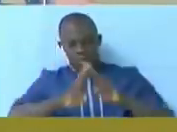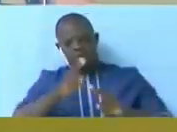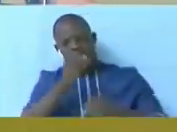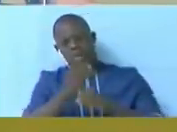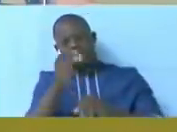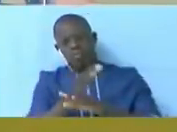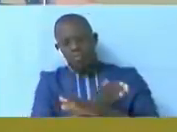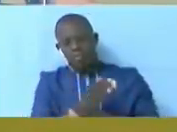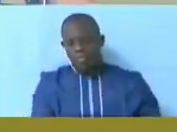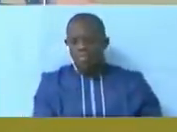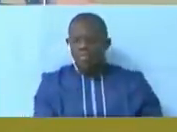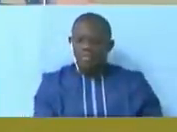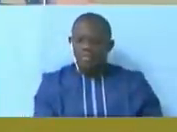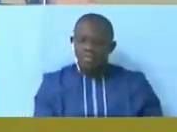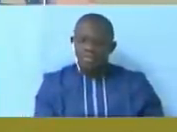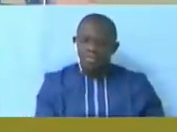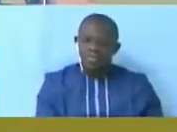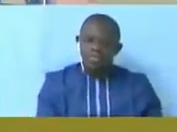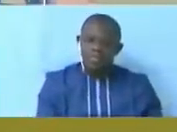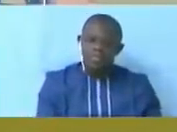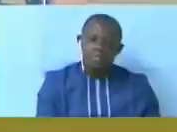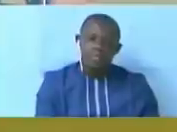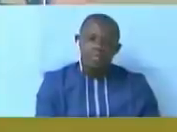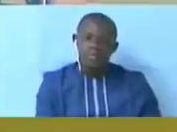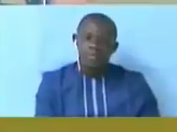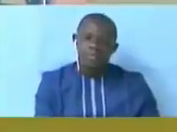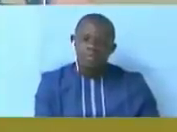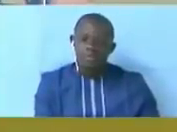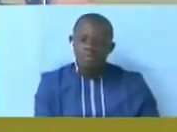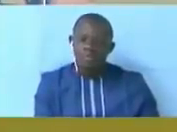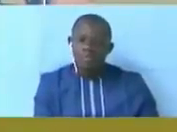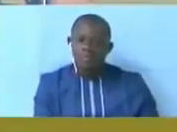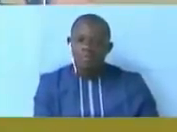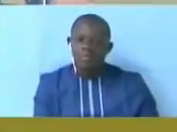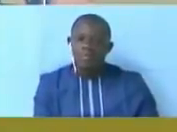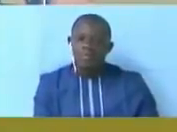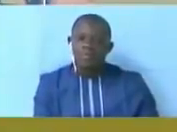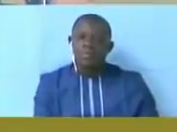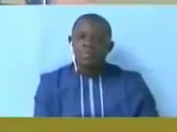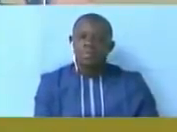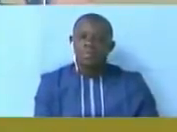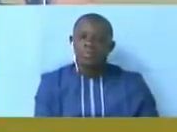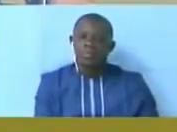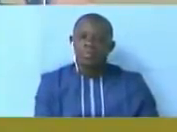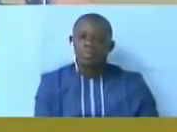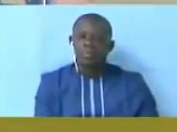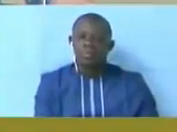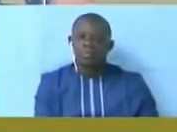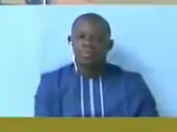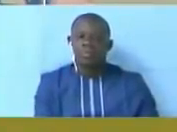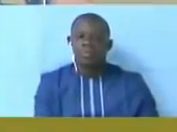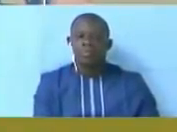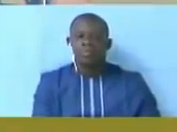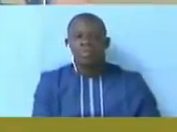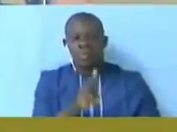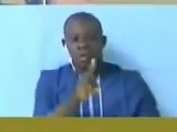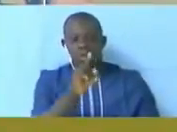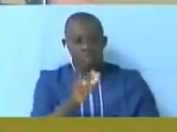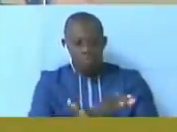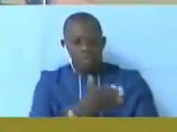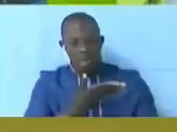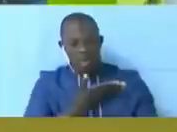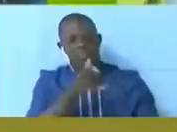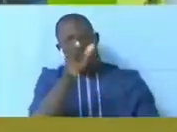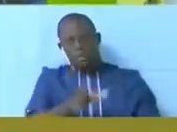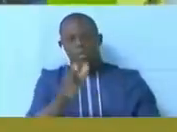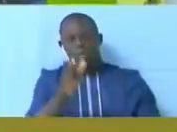isaje sis maslangota ya dundul sondomol kono nyanna kuntula nyame ata kuntula o nyama. You had the personal experience. Ita fon kunnon keta molde me